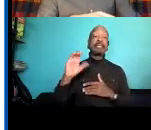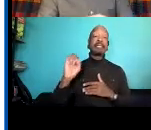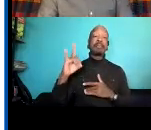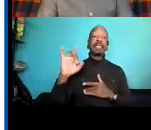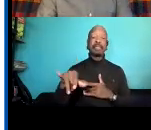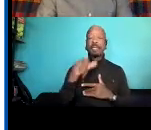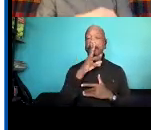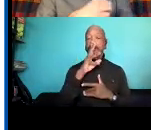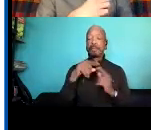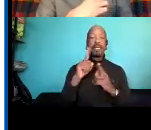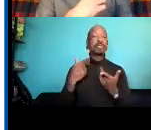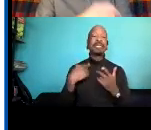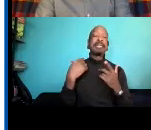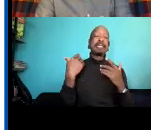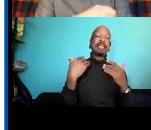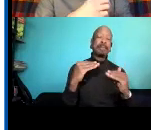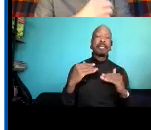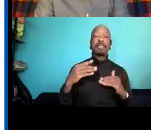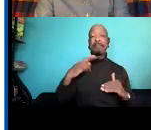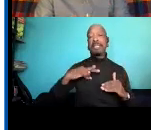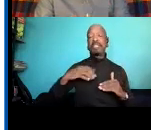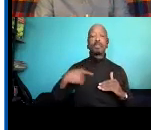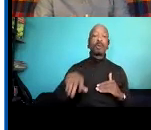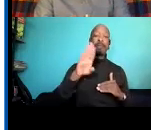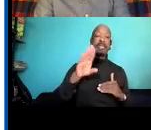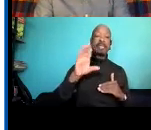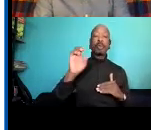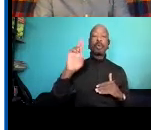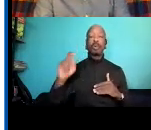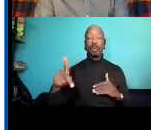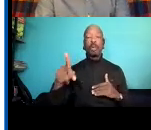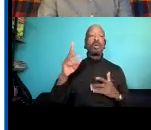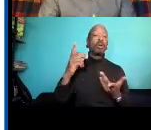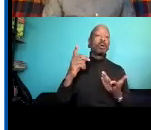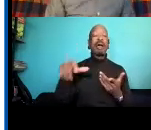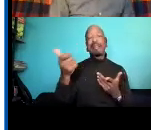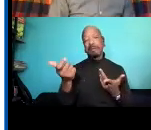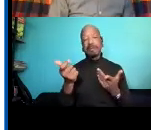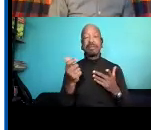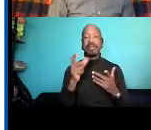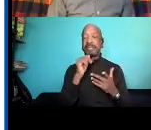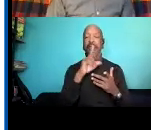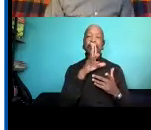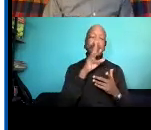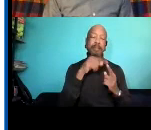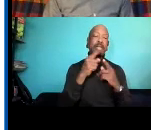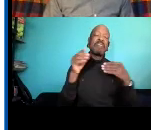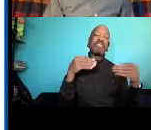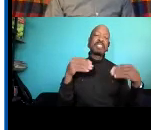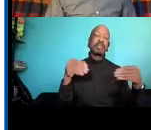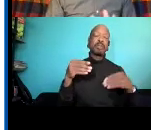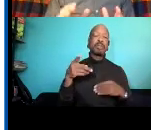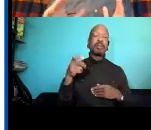benefit corporations or B Corps or California benefit corporations. Not going to talk about flexible purpose